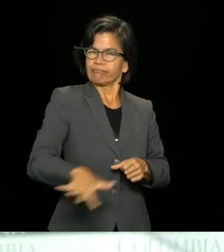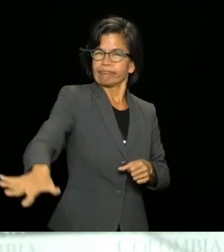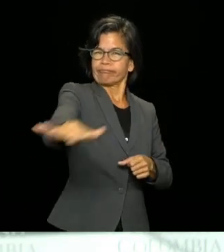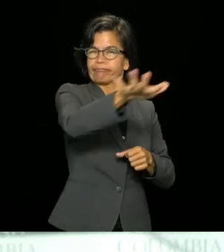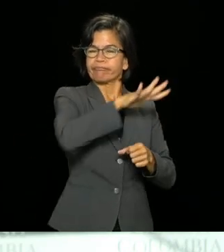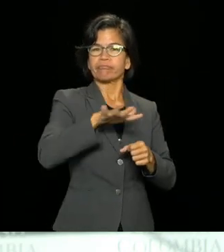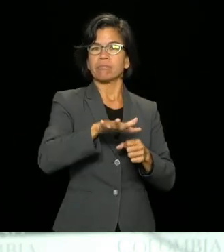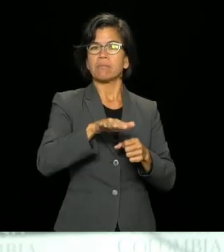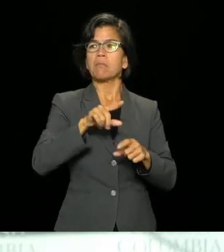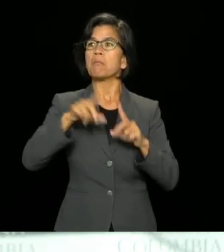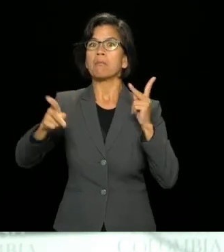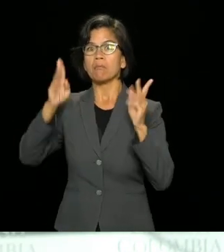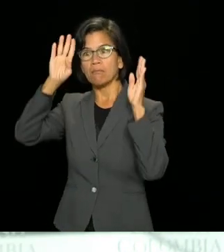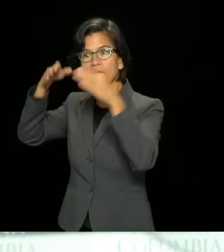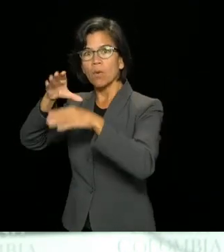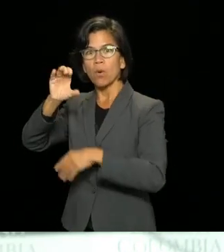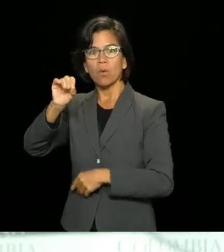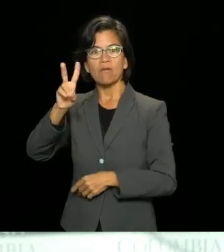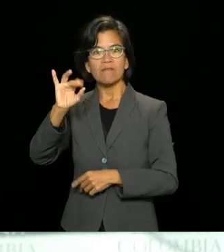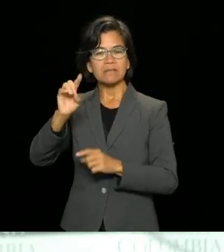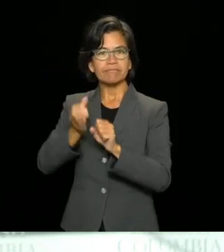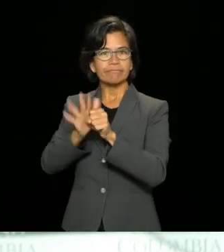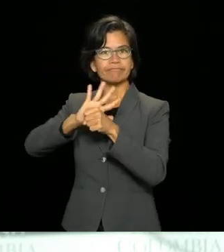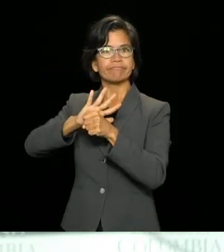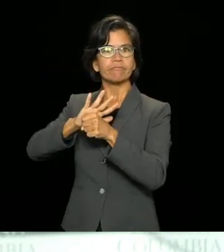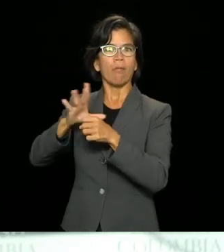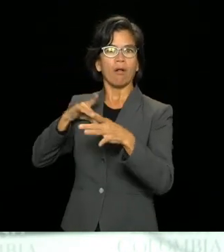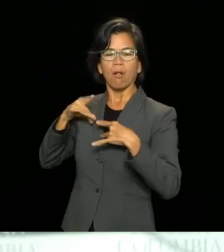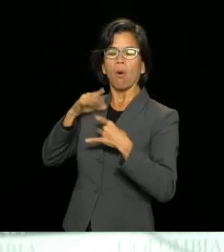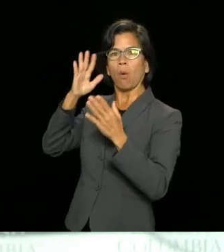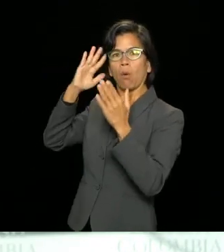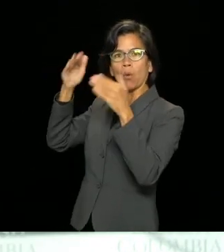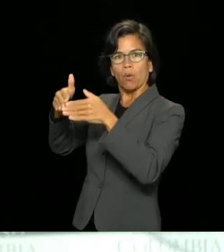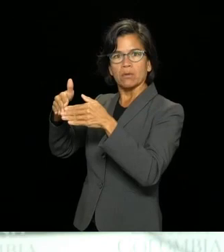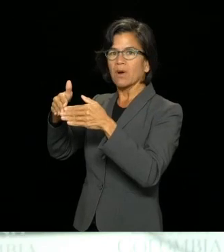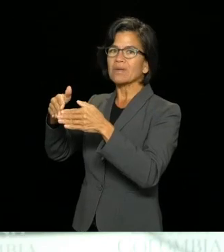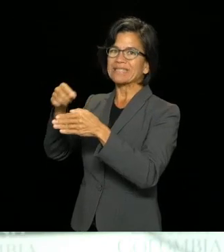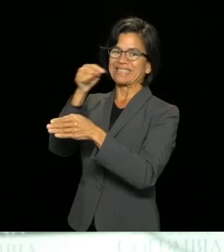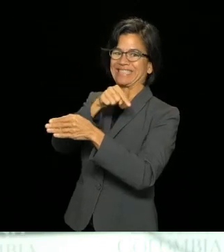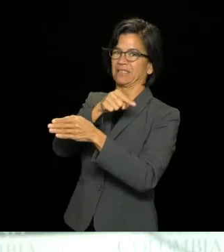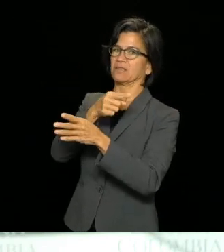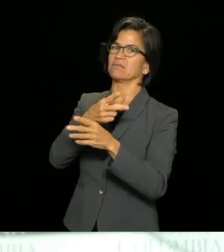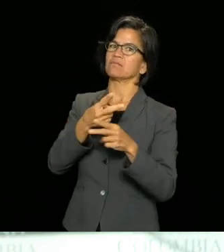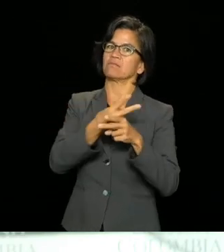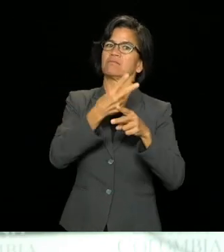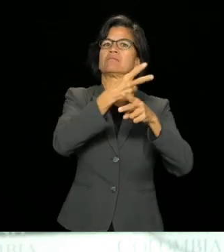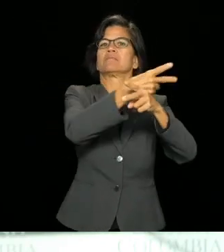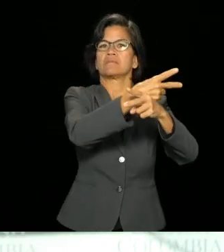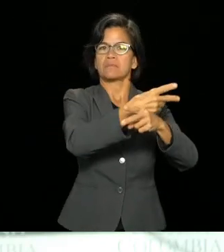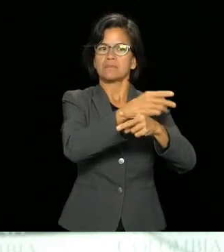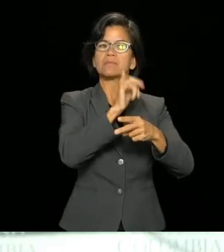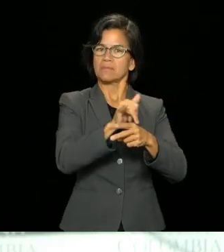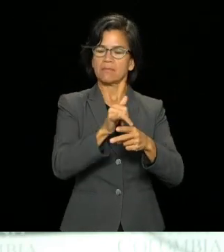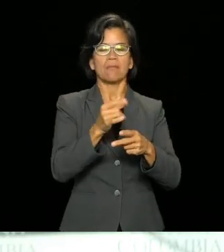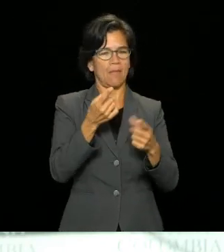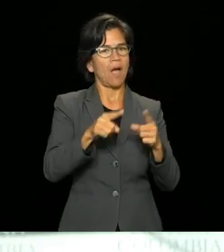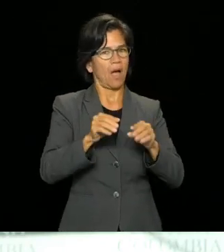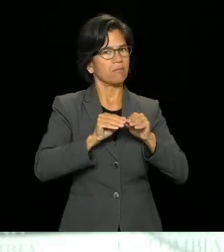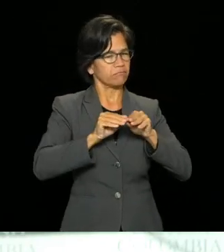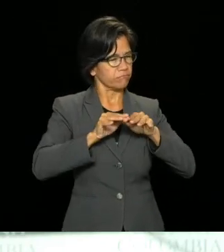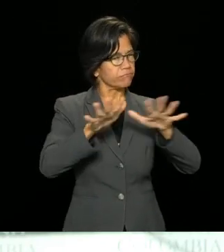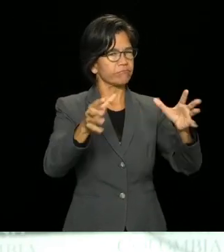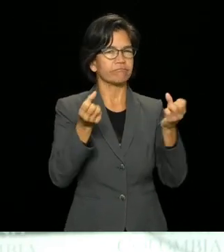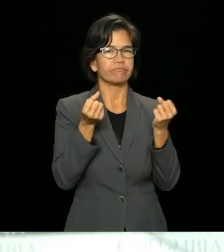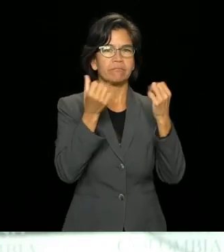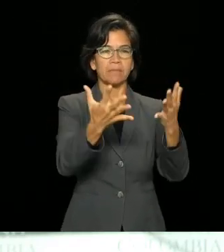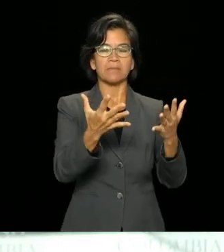and humiliation and panic and nightmares and distrust and depression. These injuries caused to survivors